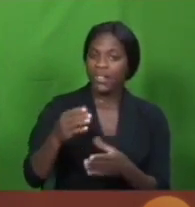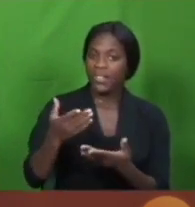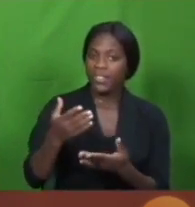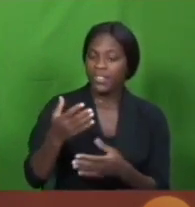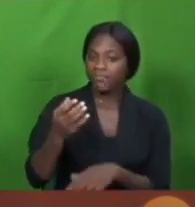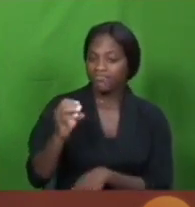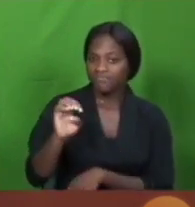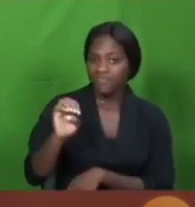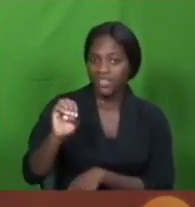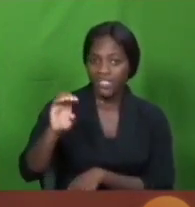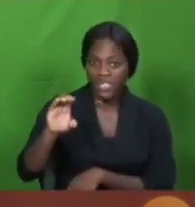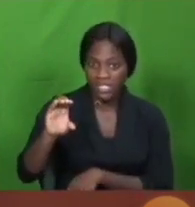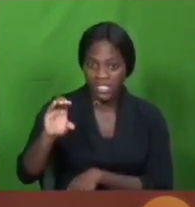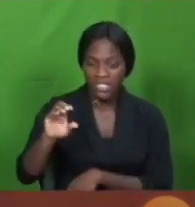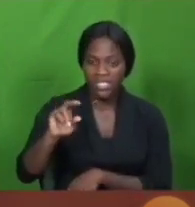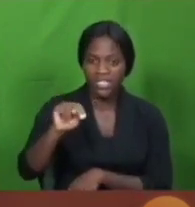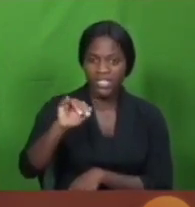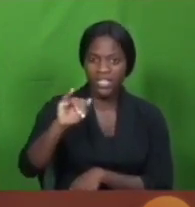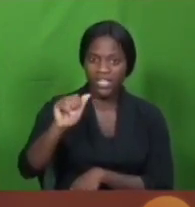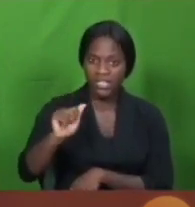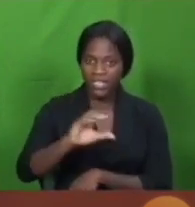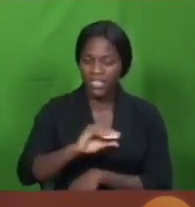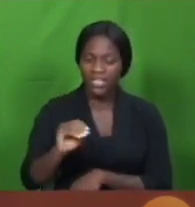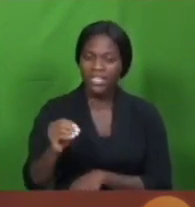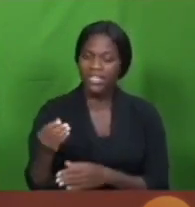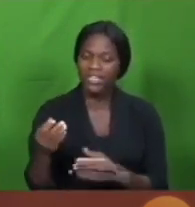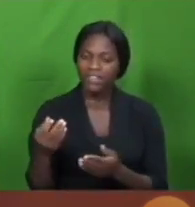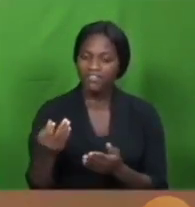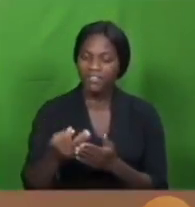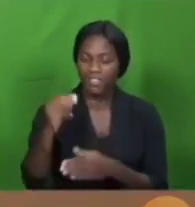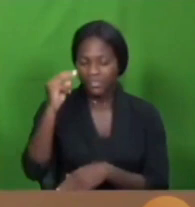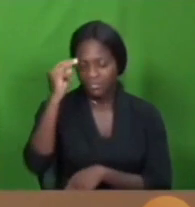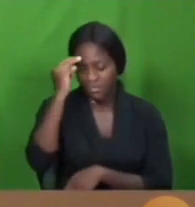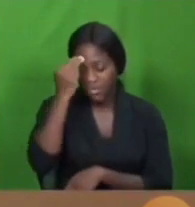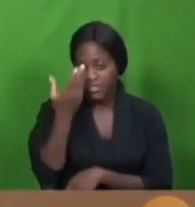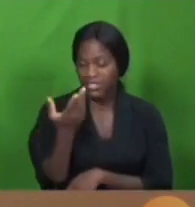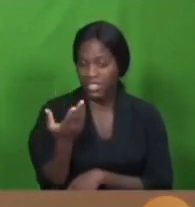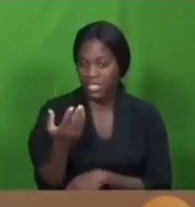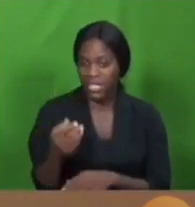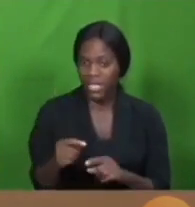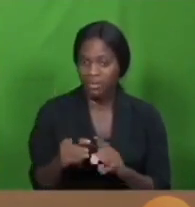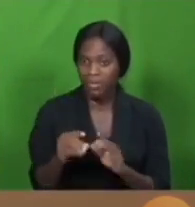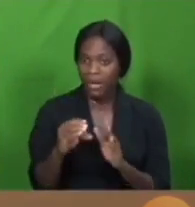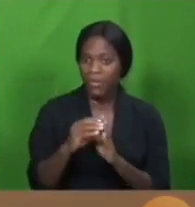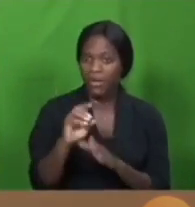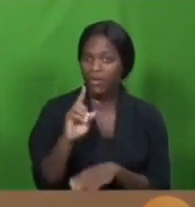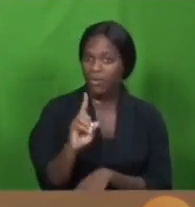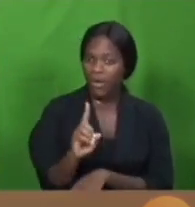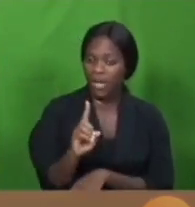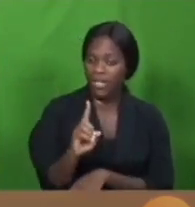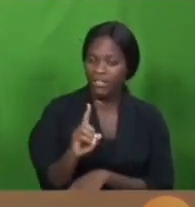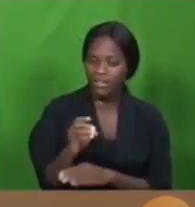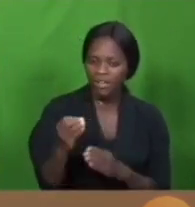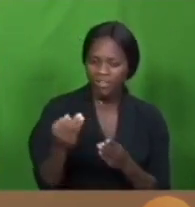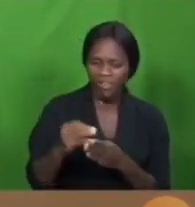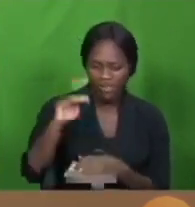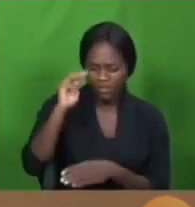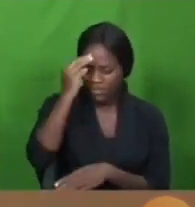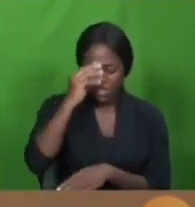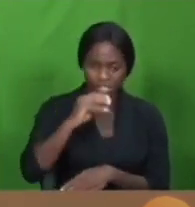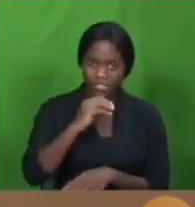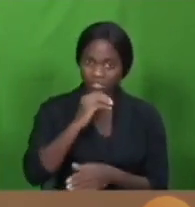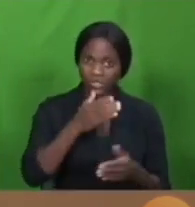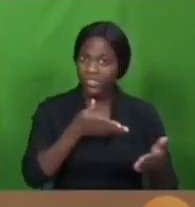Boss. Paragraph 2 captures the attendees well, but in paragraph 1, the Minister of Finance is surprisingly